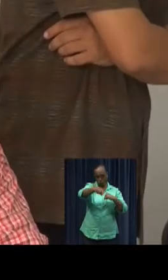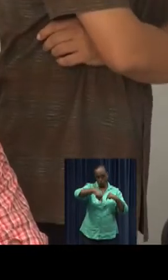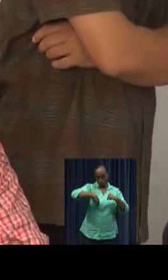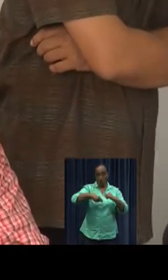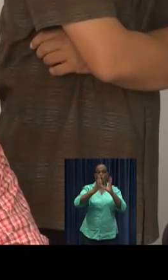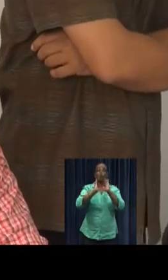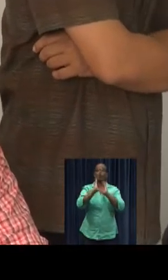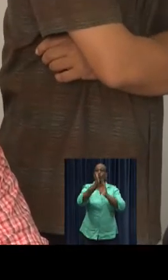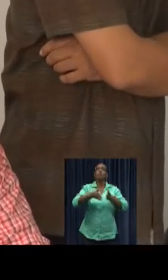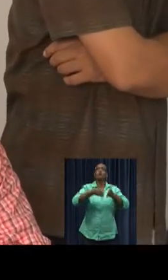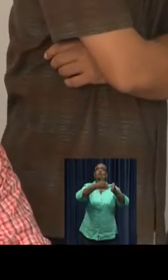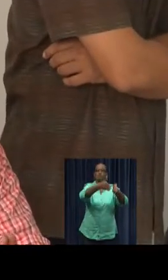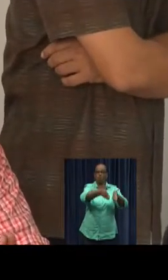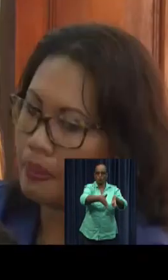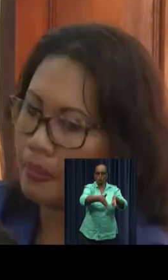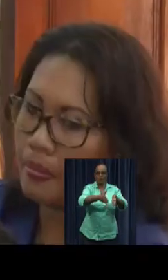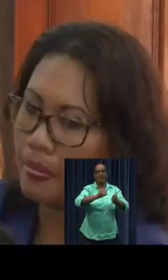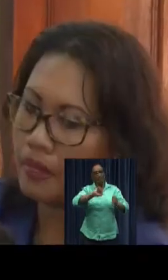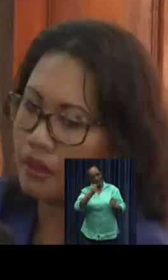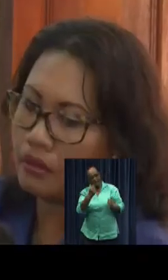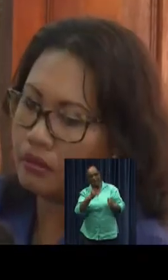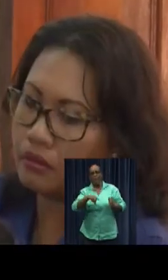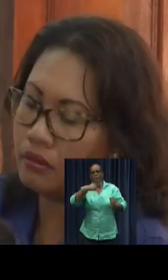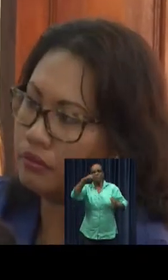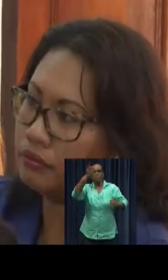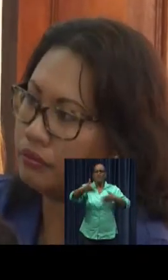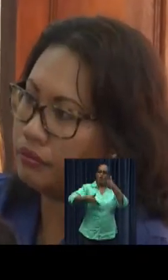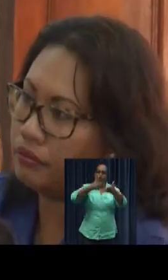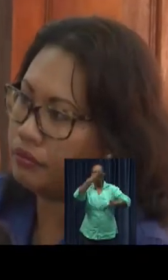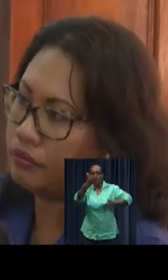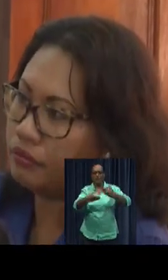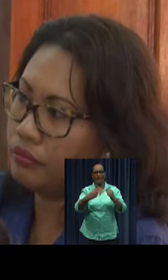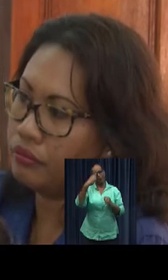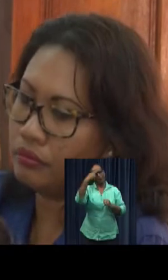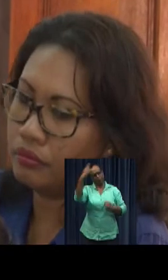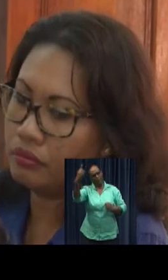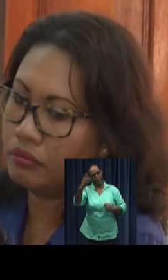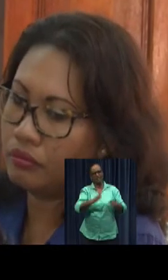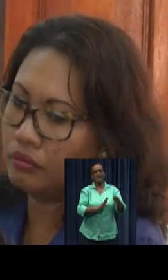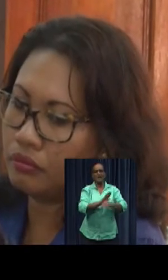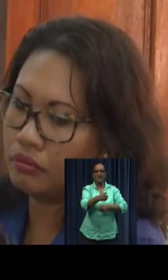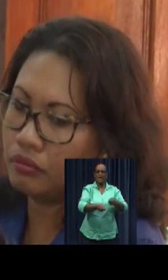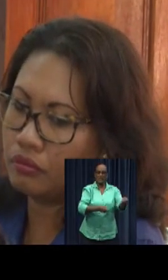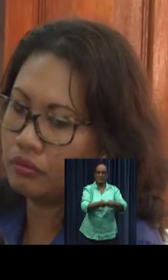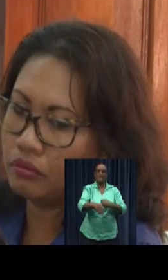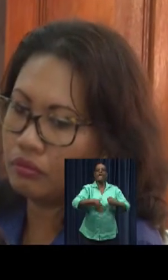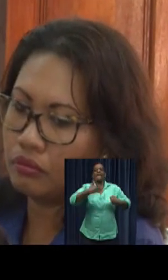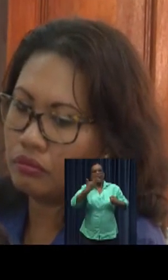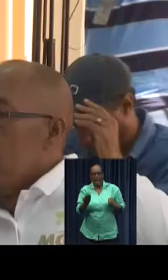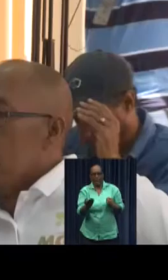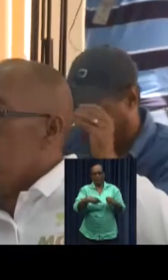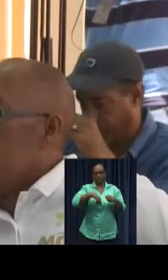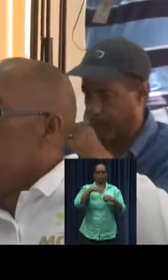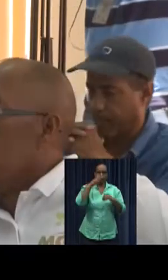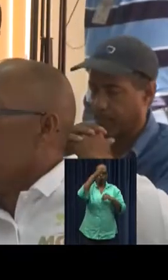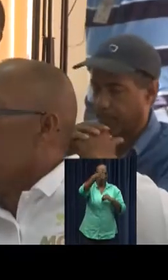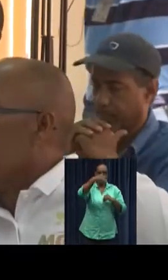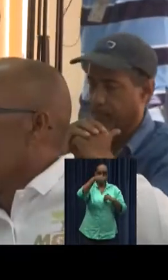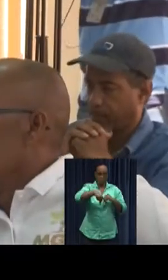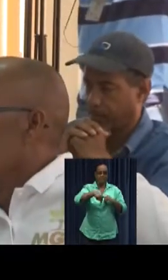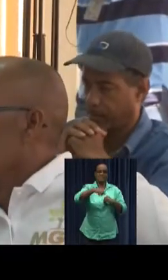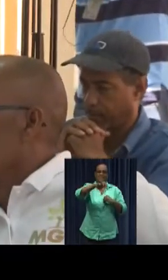district. It is the intention that President Desiree Bouterse will soon visit Coroni to present the